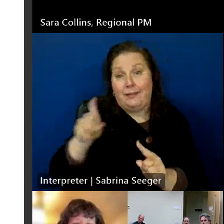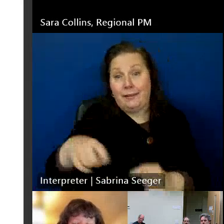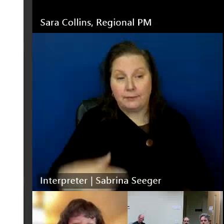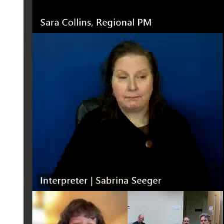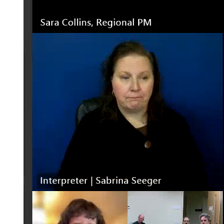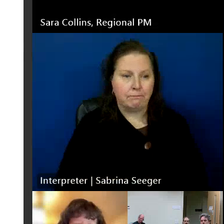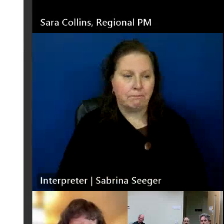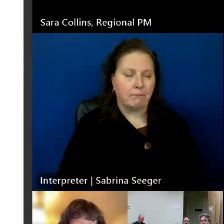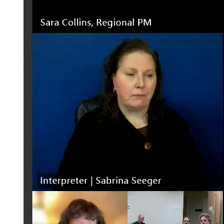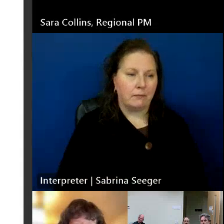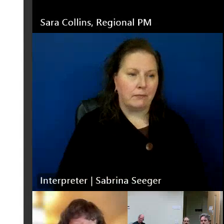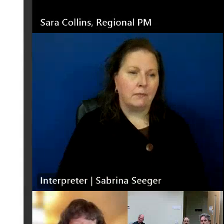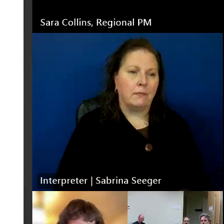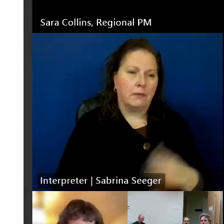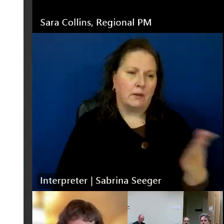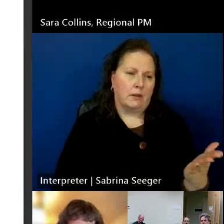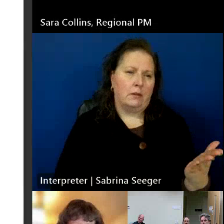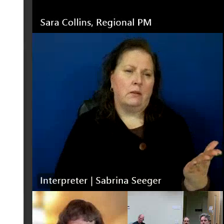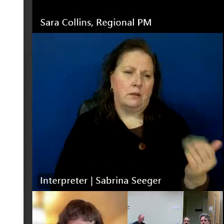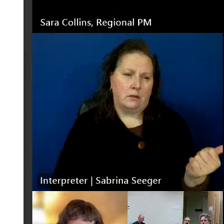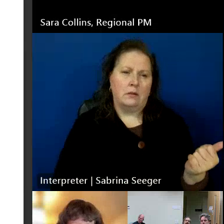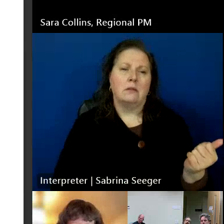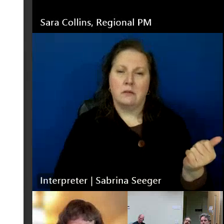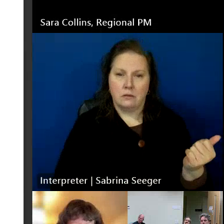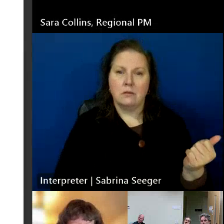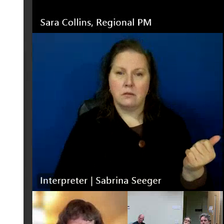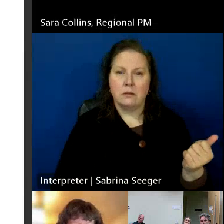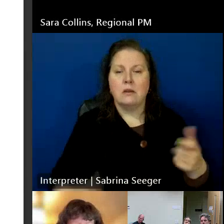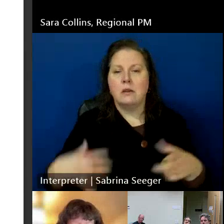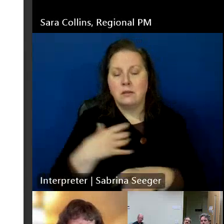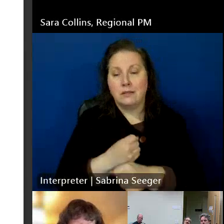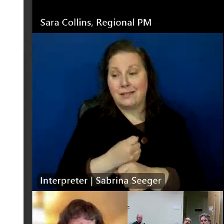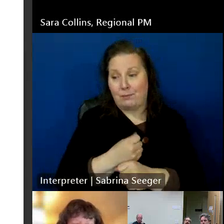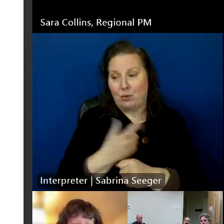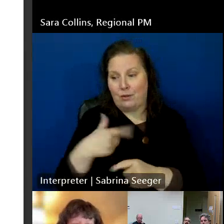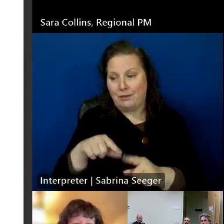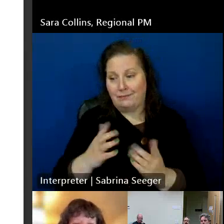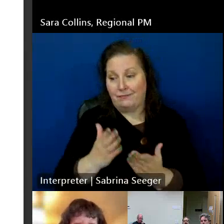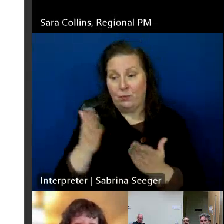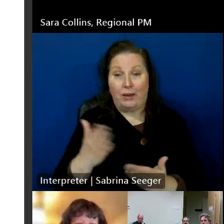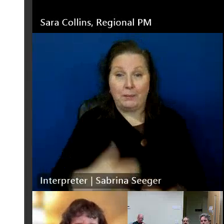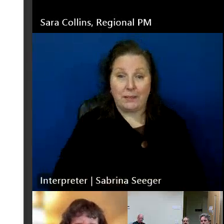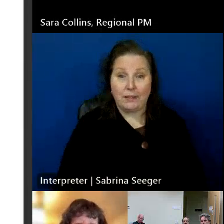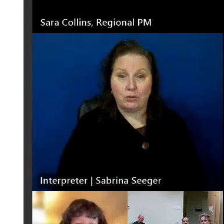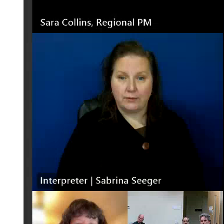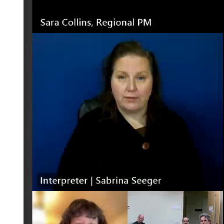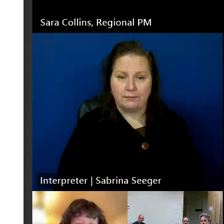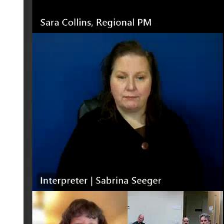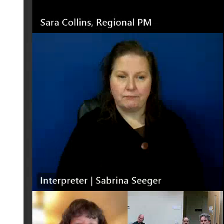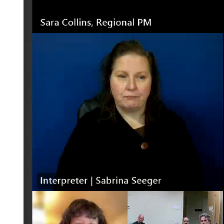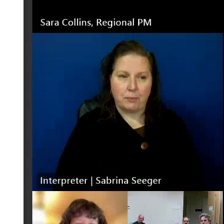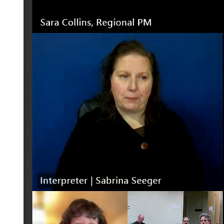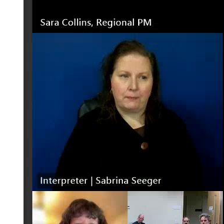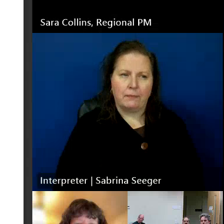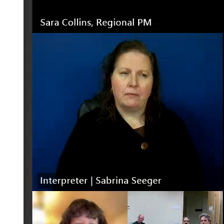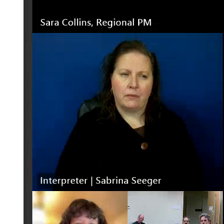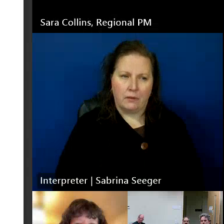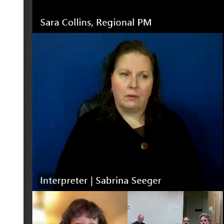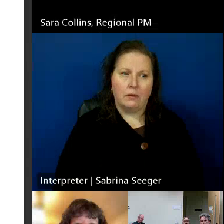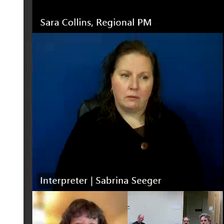So now I think we're into the summary of some of our recommendations. Move ahead.